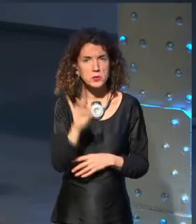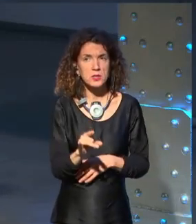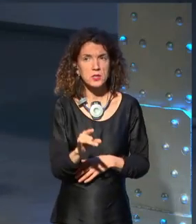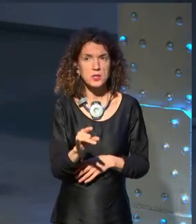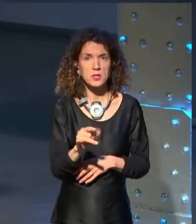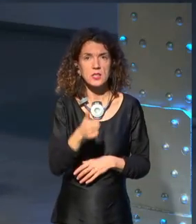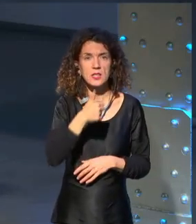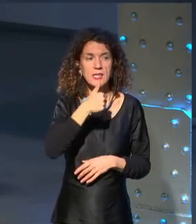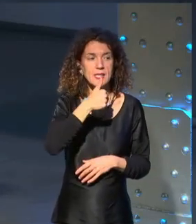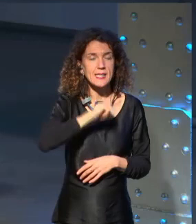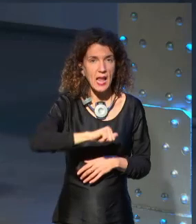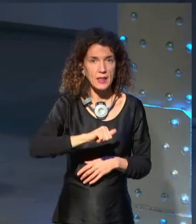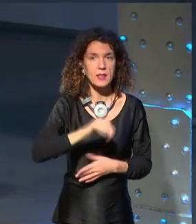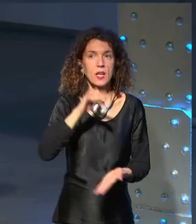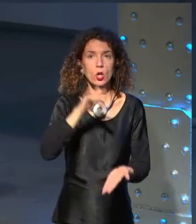kind of Scandinavian. And